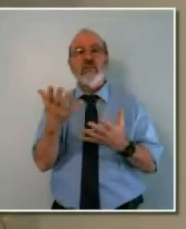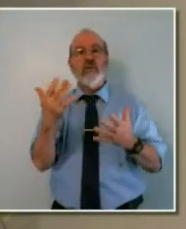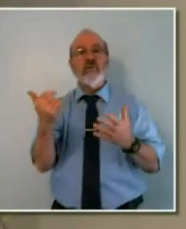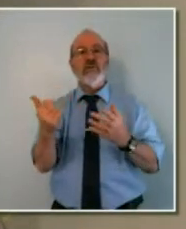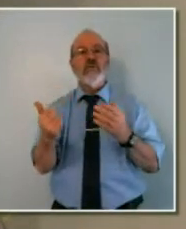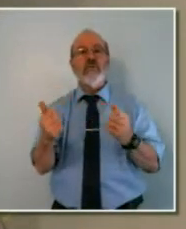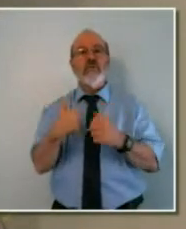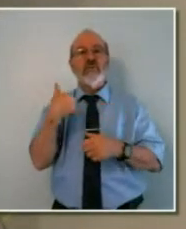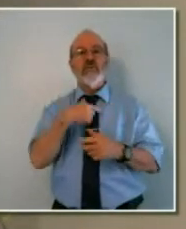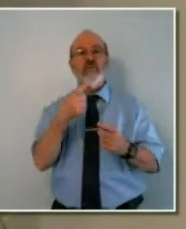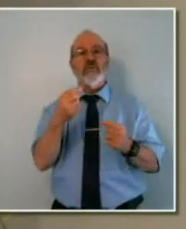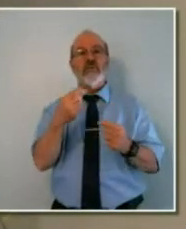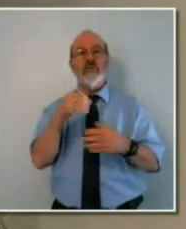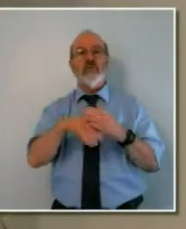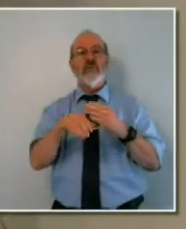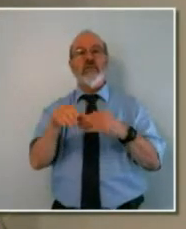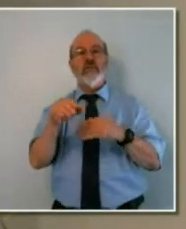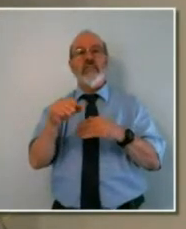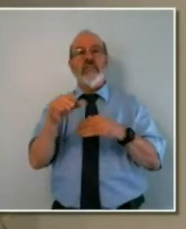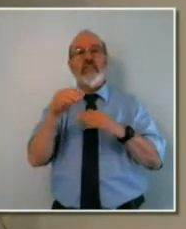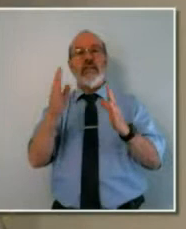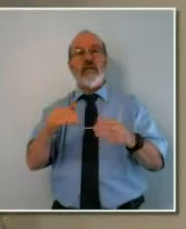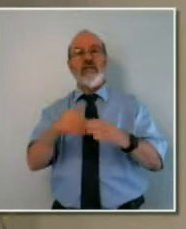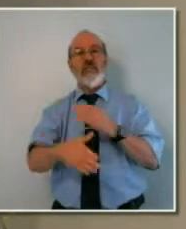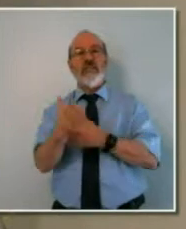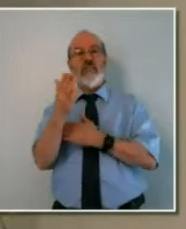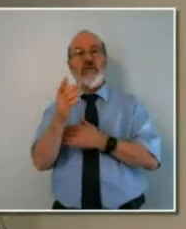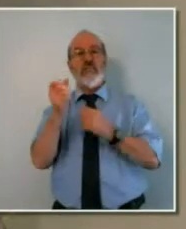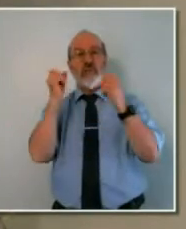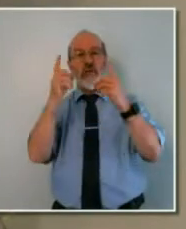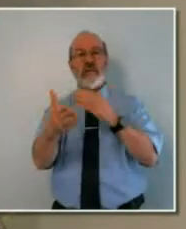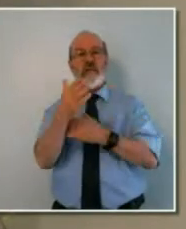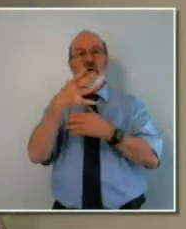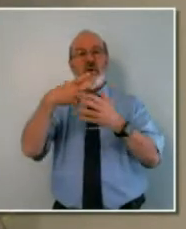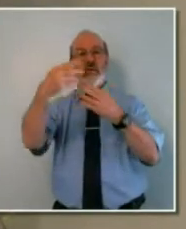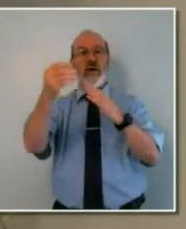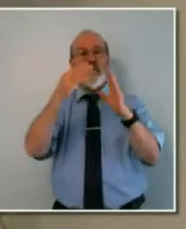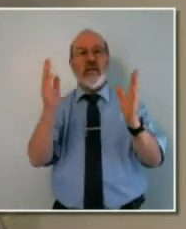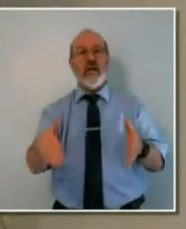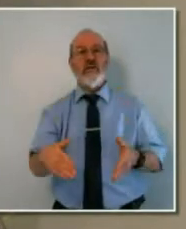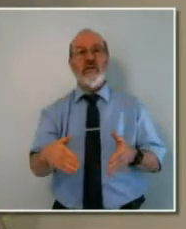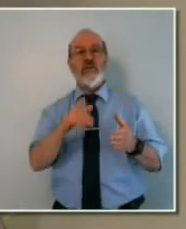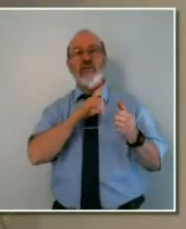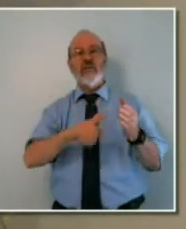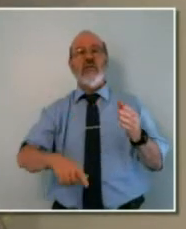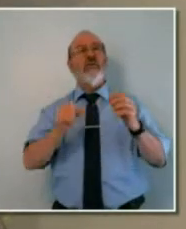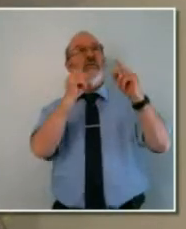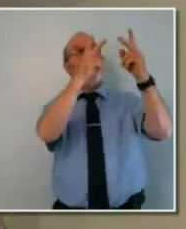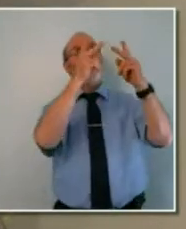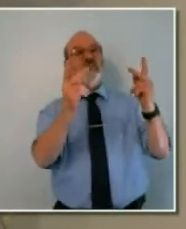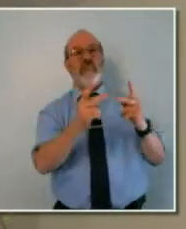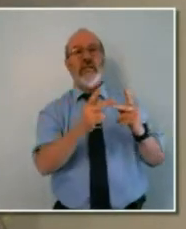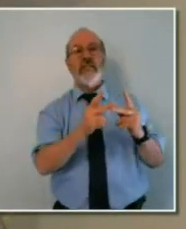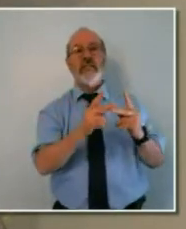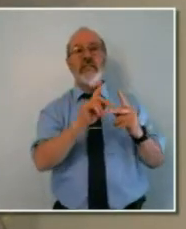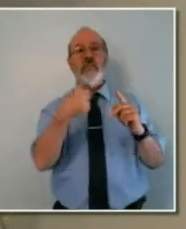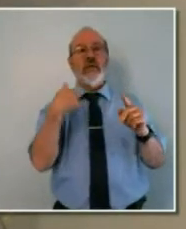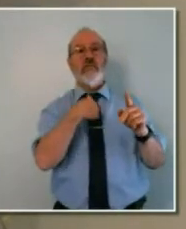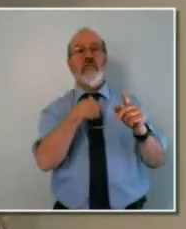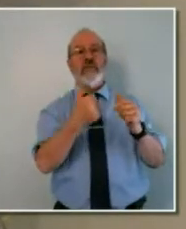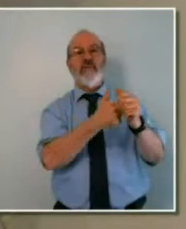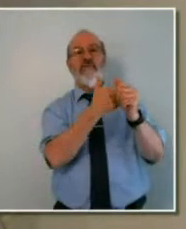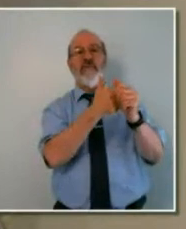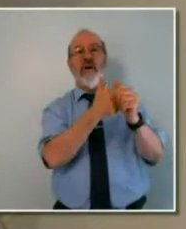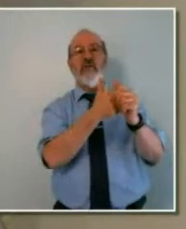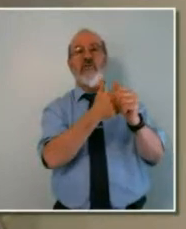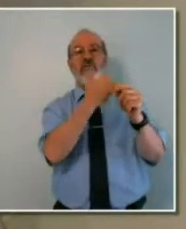We're in the house until the morning. And then we get up in the morning and we go out of the house. The Lord has returned to his place. When we follow on to know